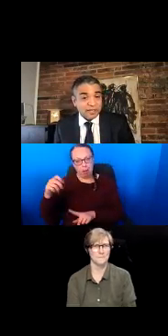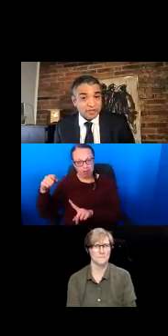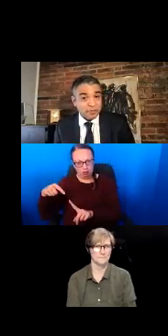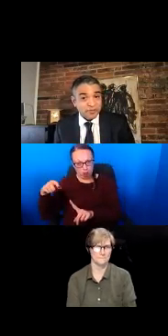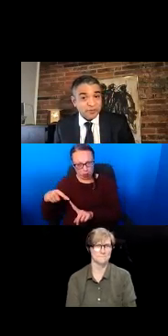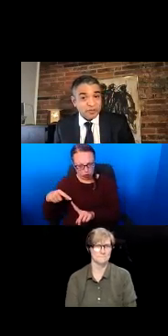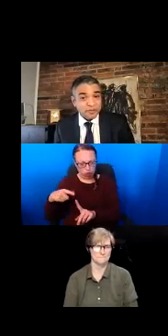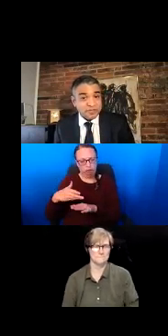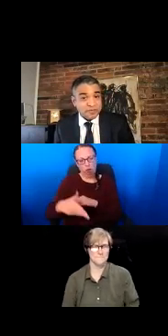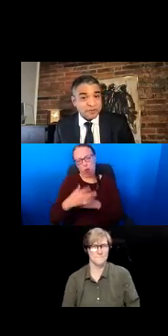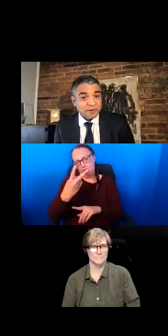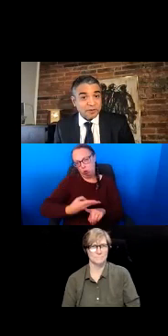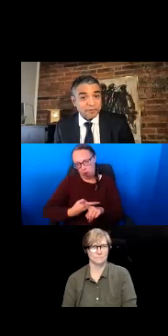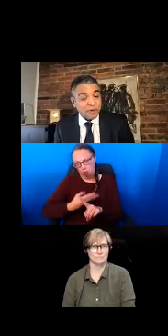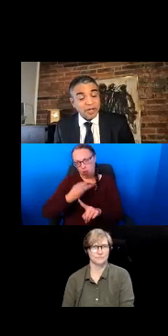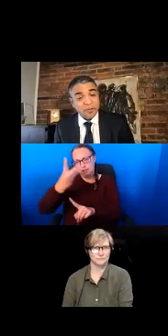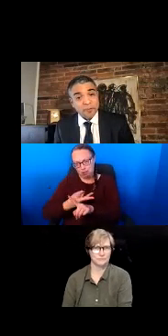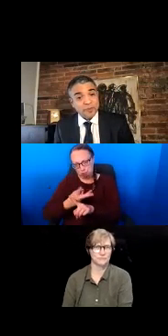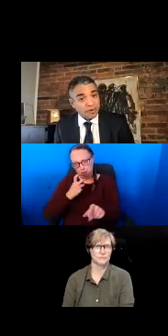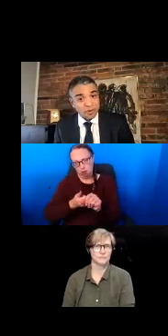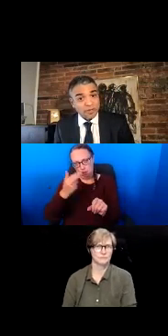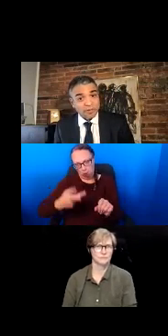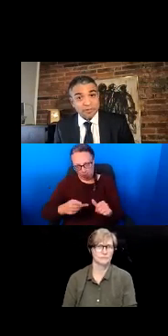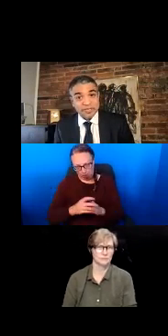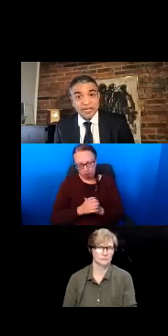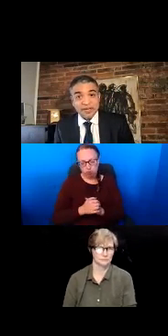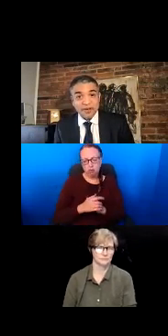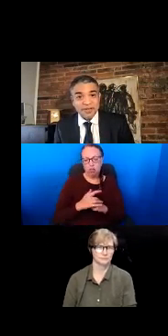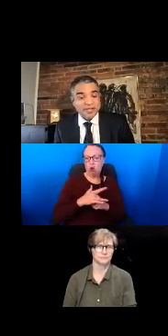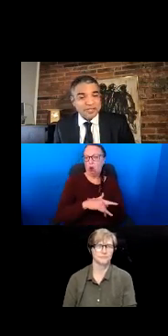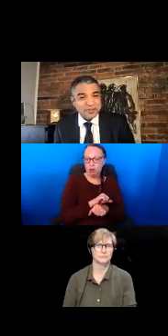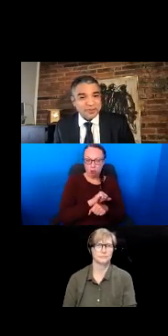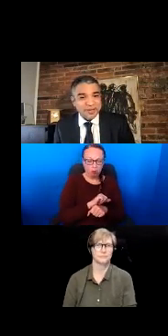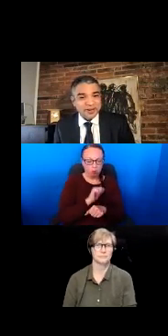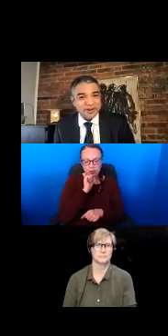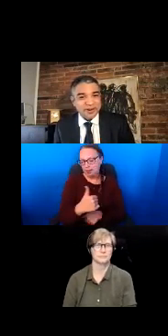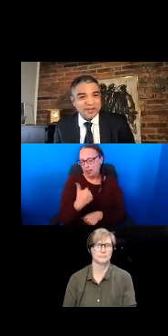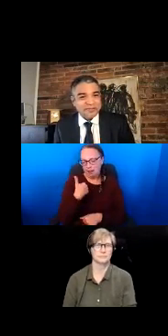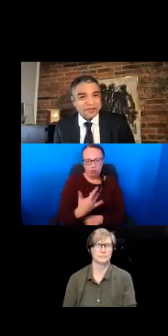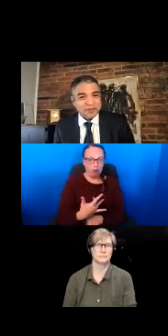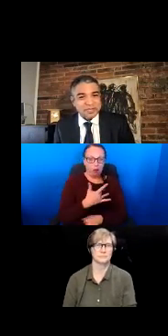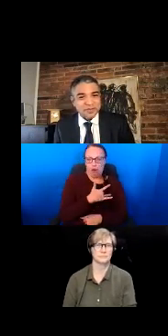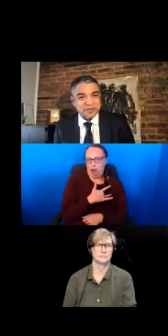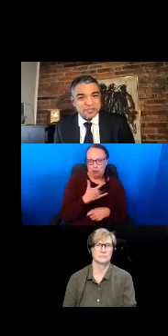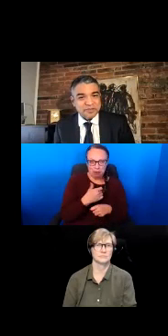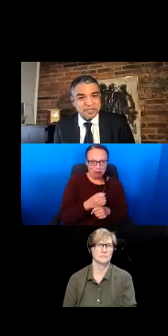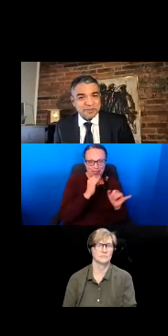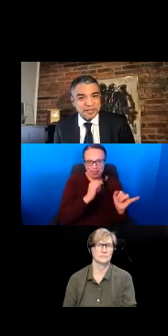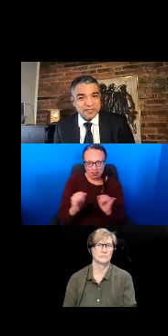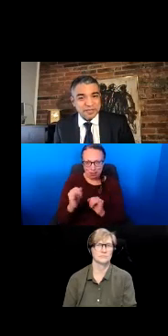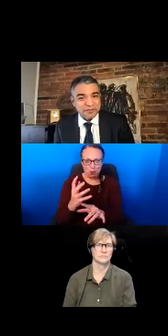by a 2-month follow-up and a 6-month follow-up. In our early work, we did not have the heart to make our individuals receiving